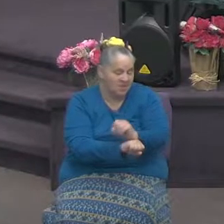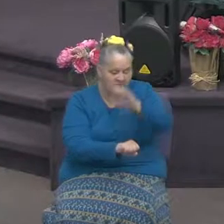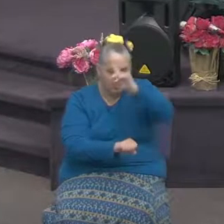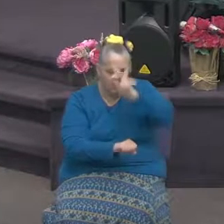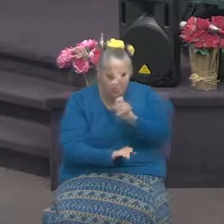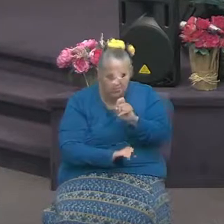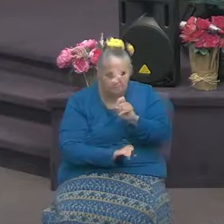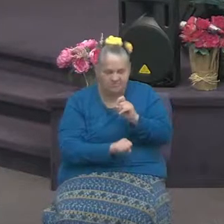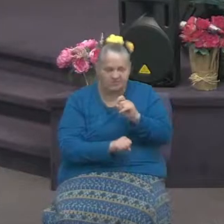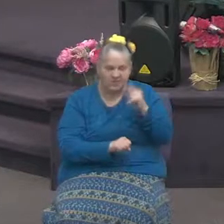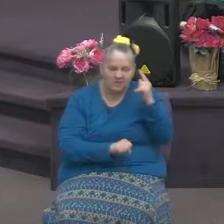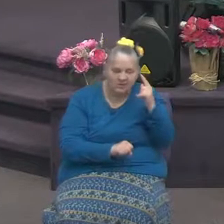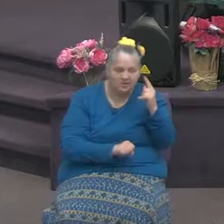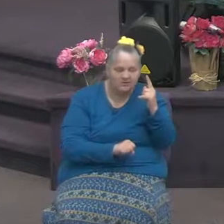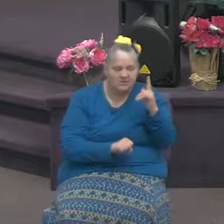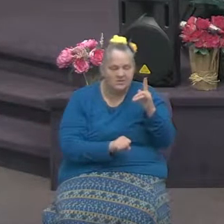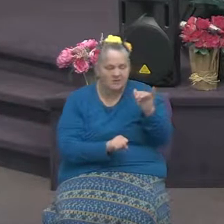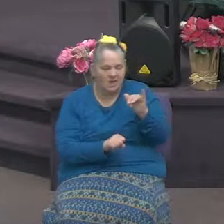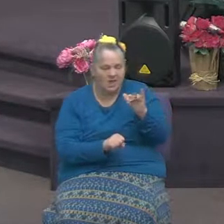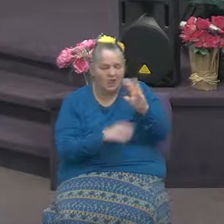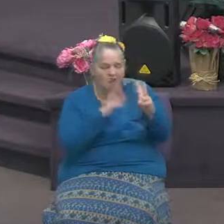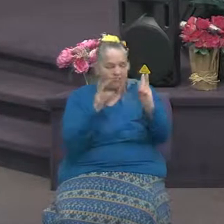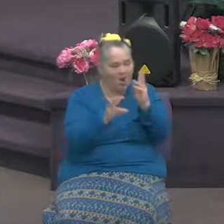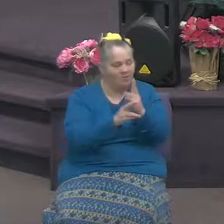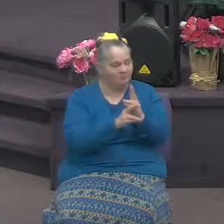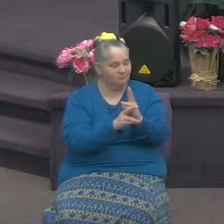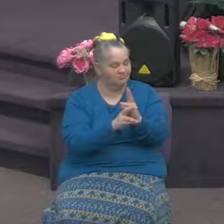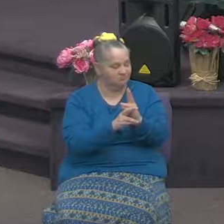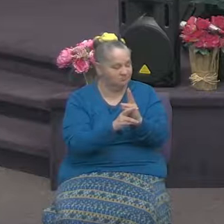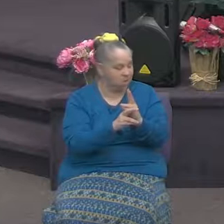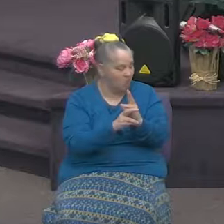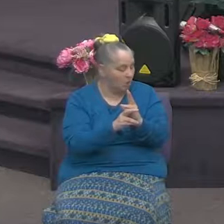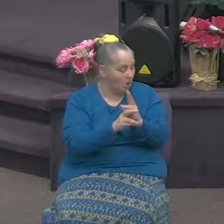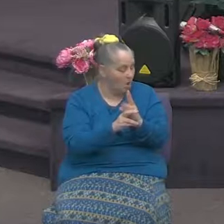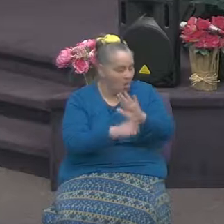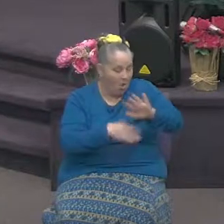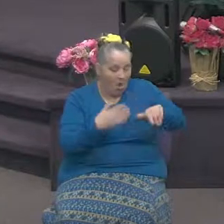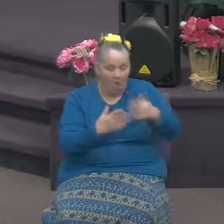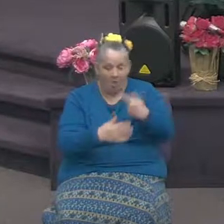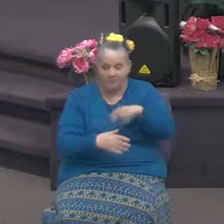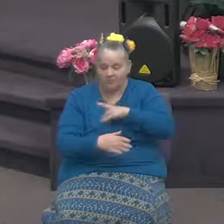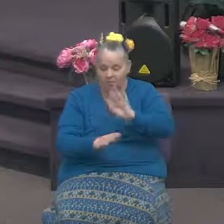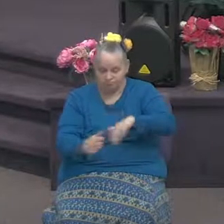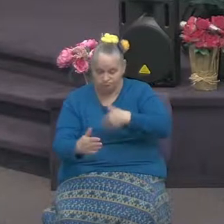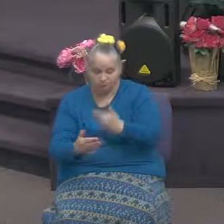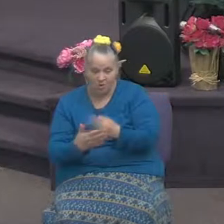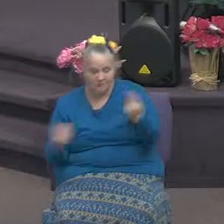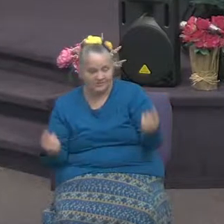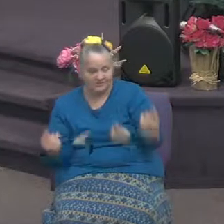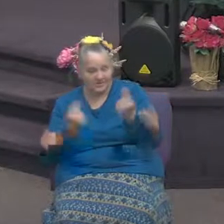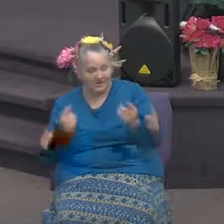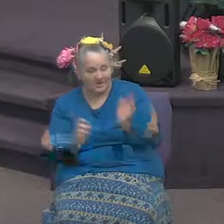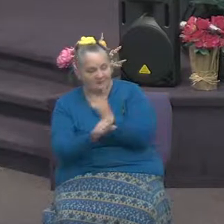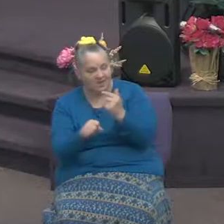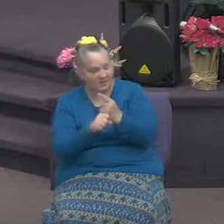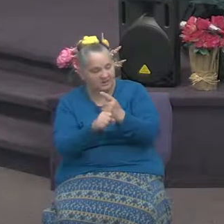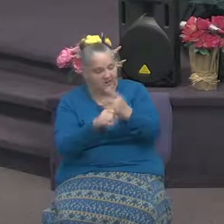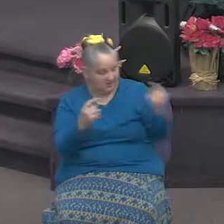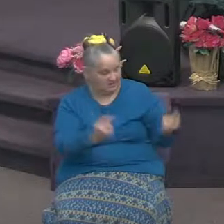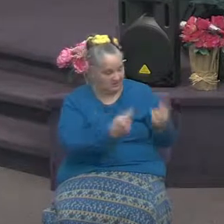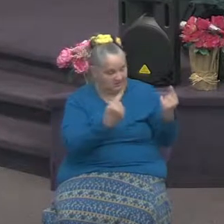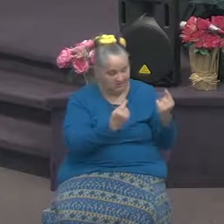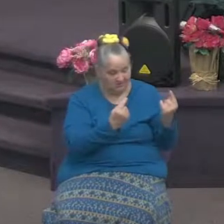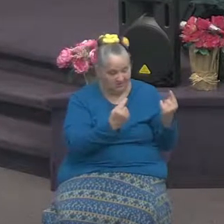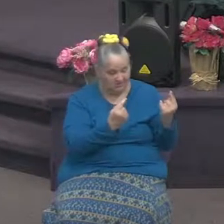Egypt is considered a type of the world. You see, all of us were born in sin, shaped in